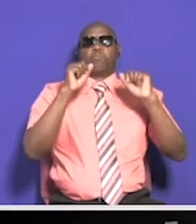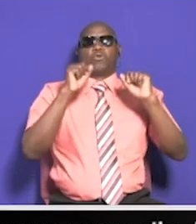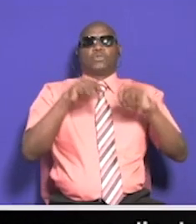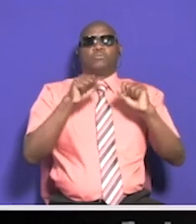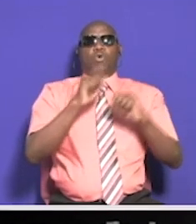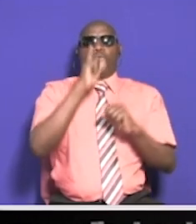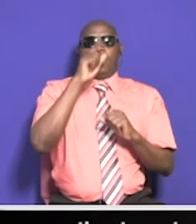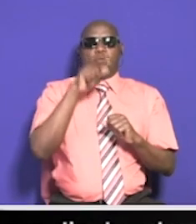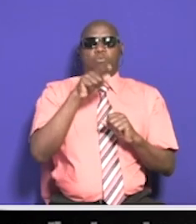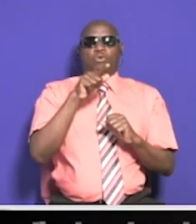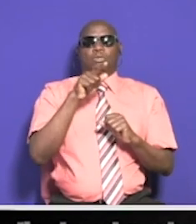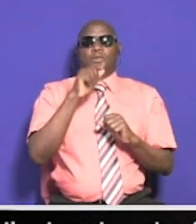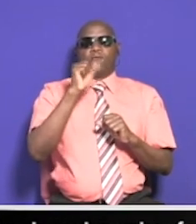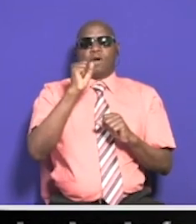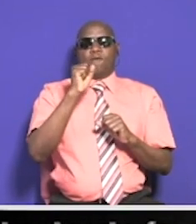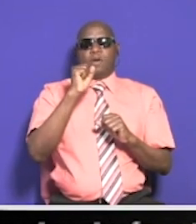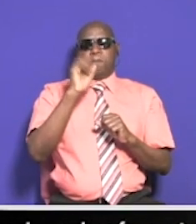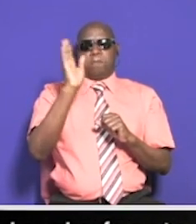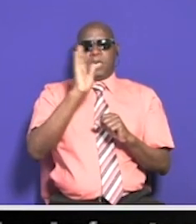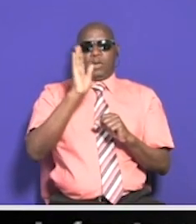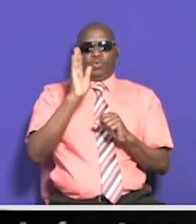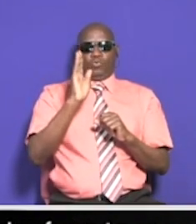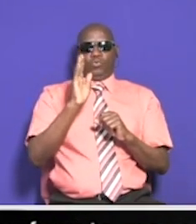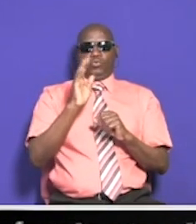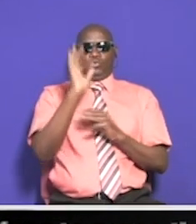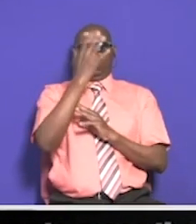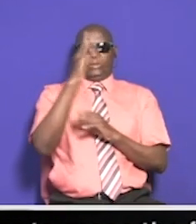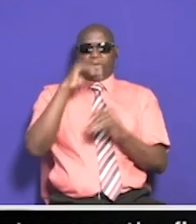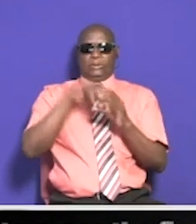1.5 billion trees in a year, and we will be able to hit our target.